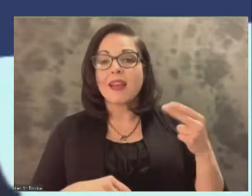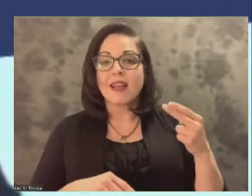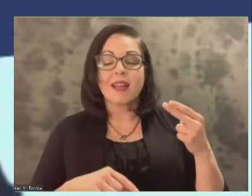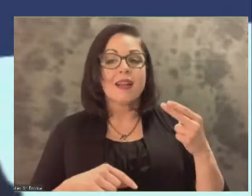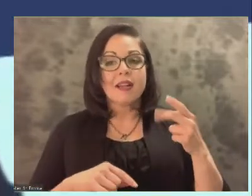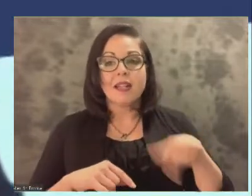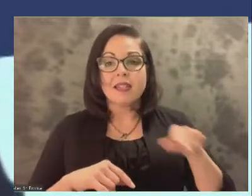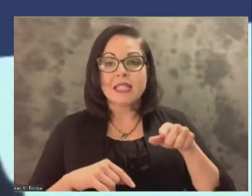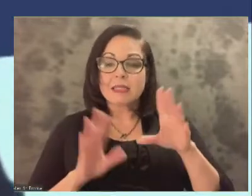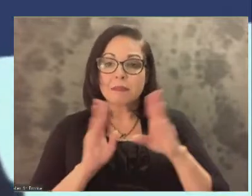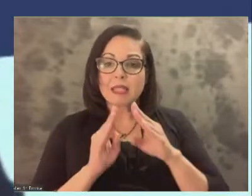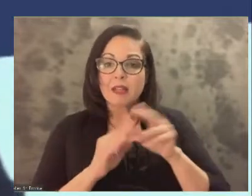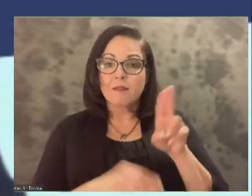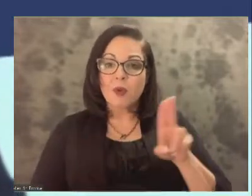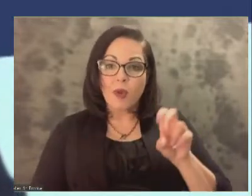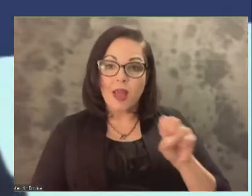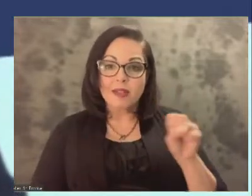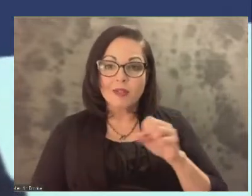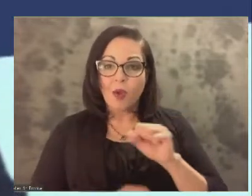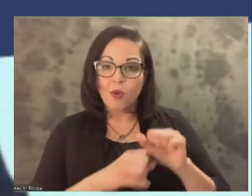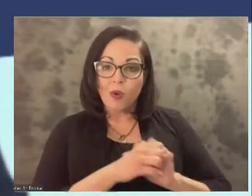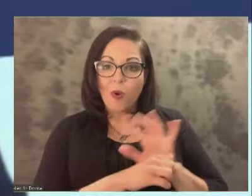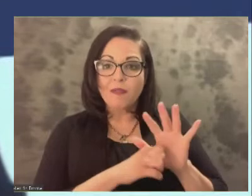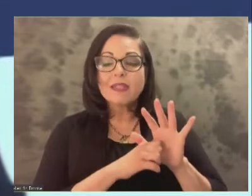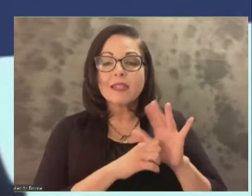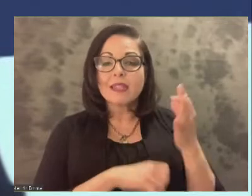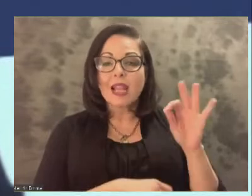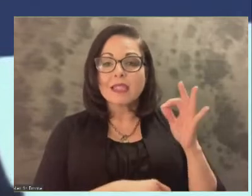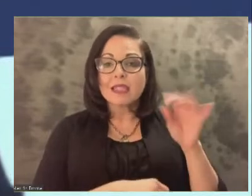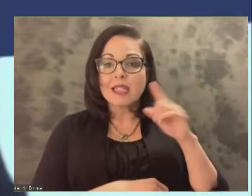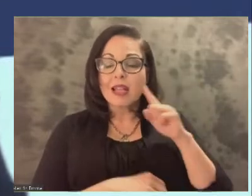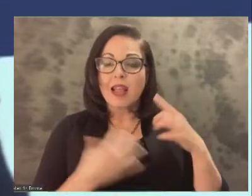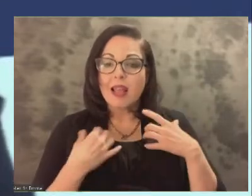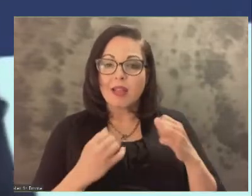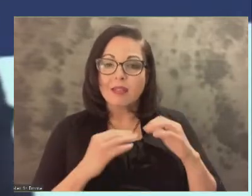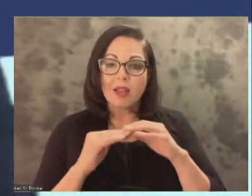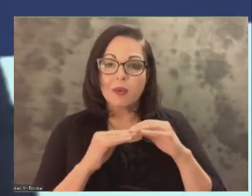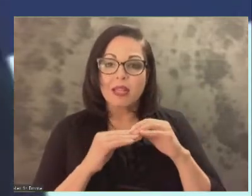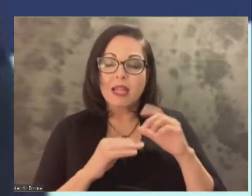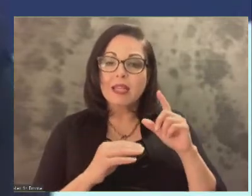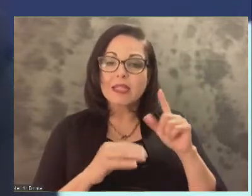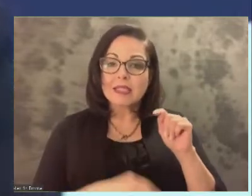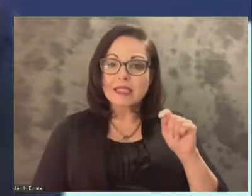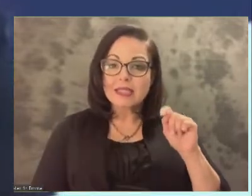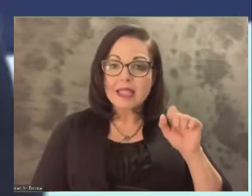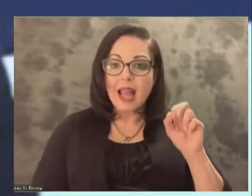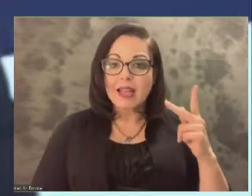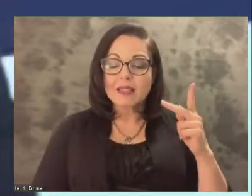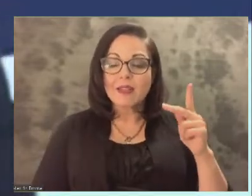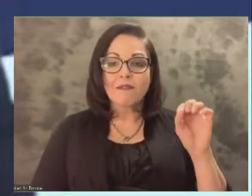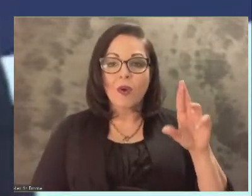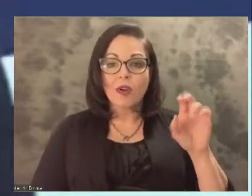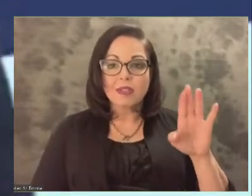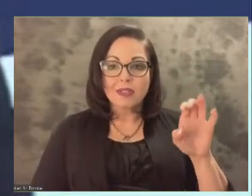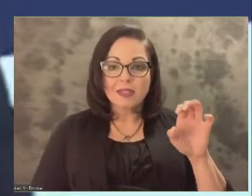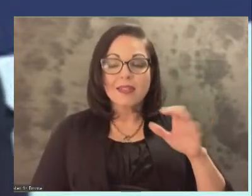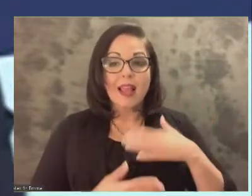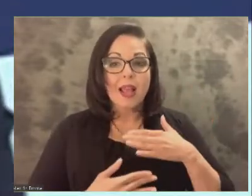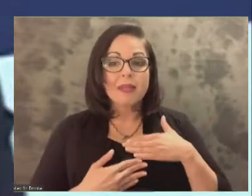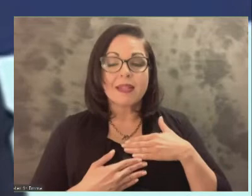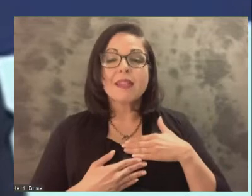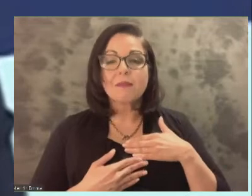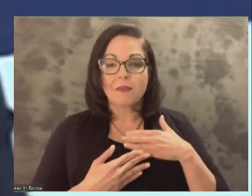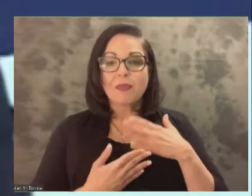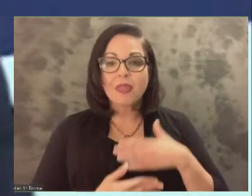of the U.S. COVID-19 Health Equity Task Force. And happy Hispanic Heritage Month. A quick reminder